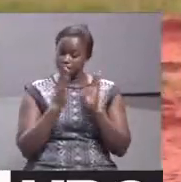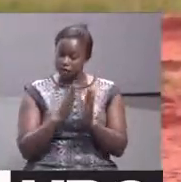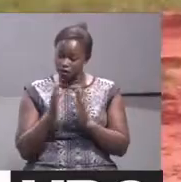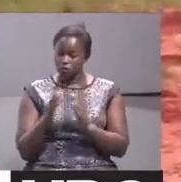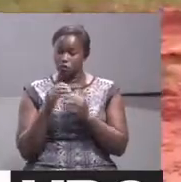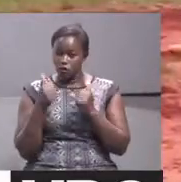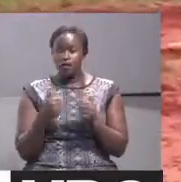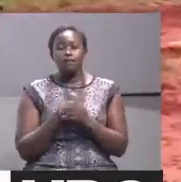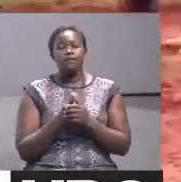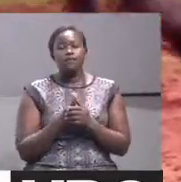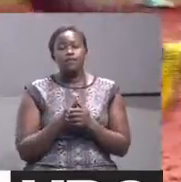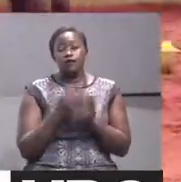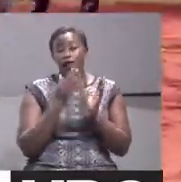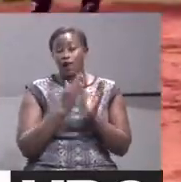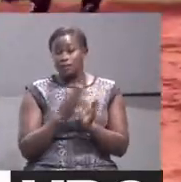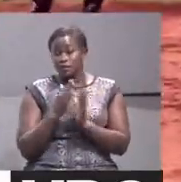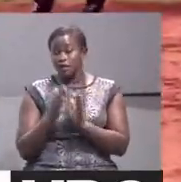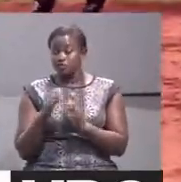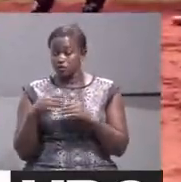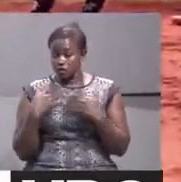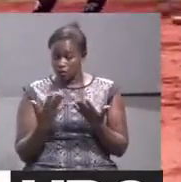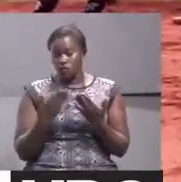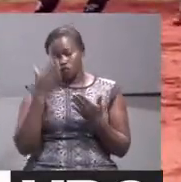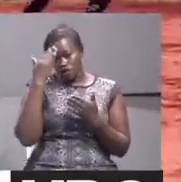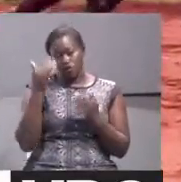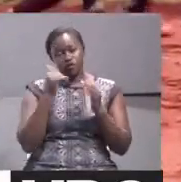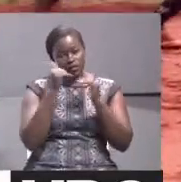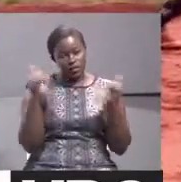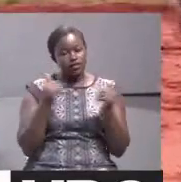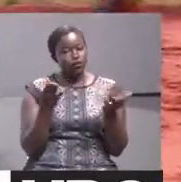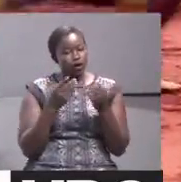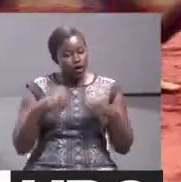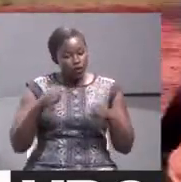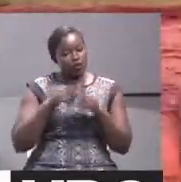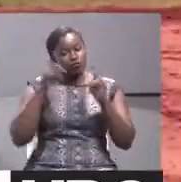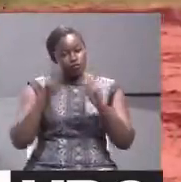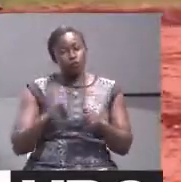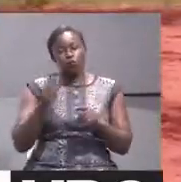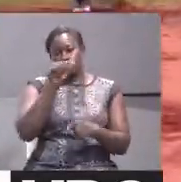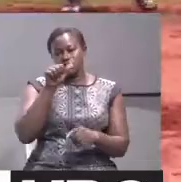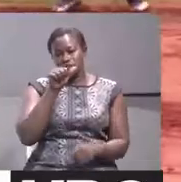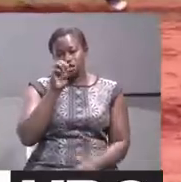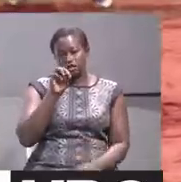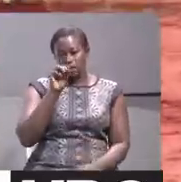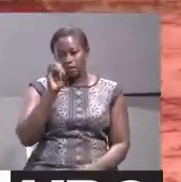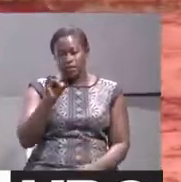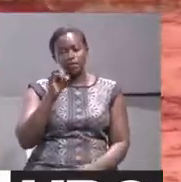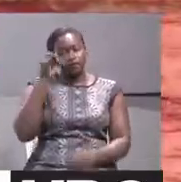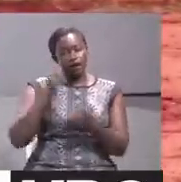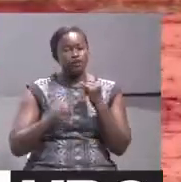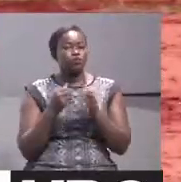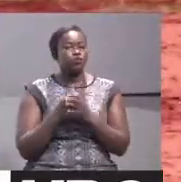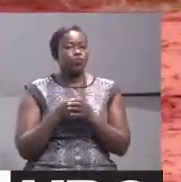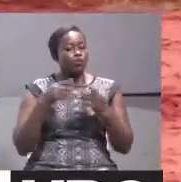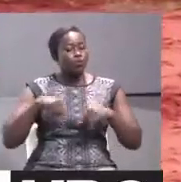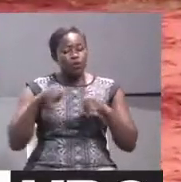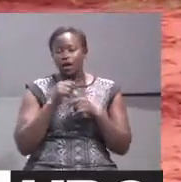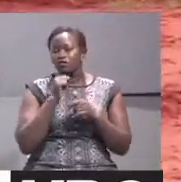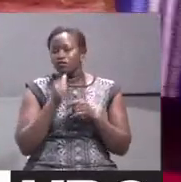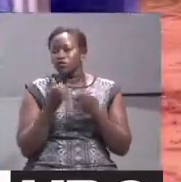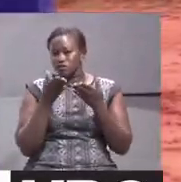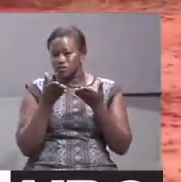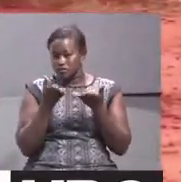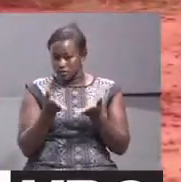the preparation is in that we know the stage that we have reached, the semi-final. We have also not been here for quite